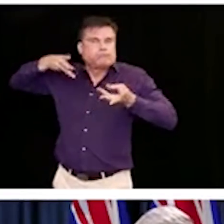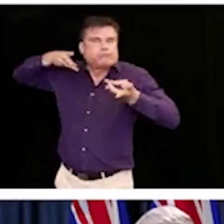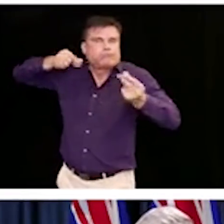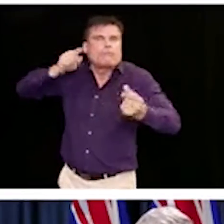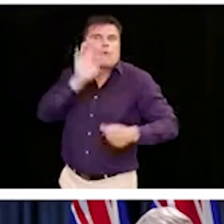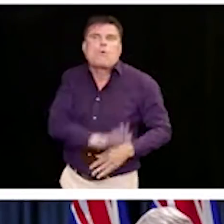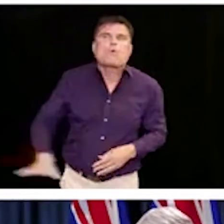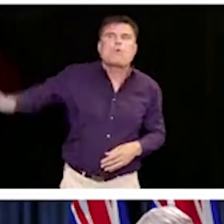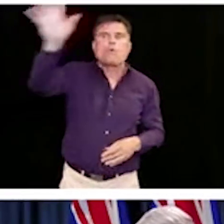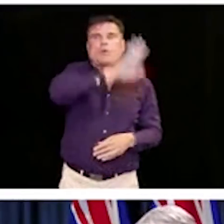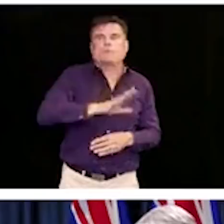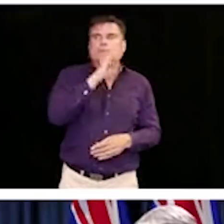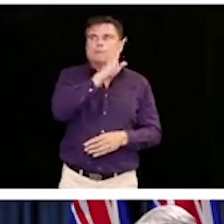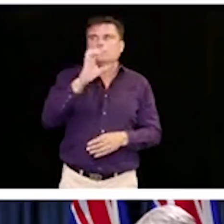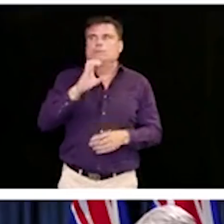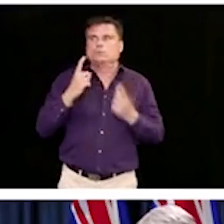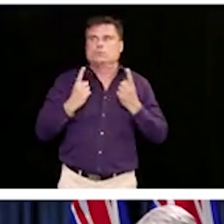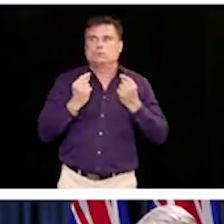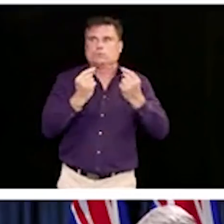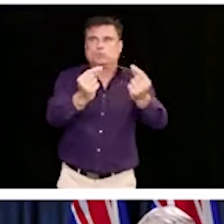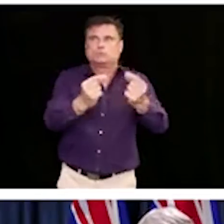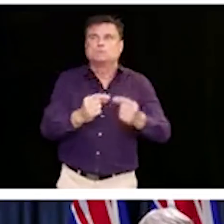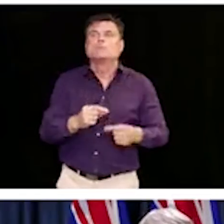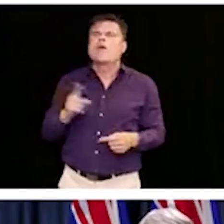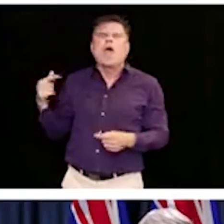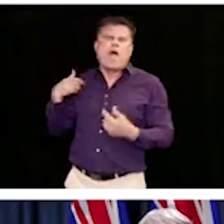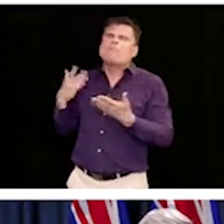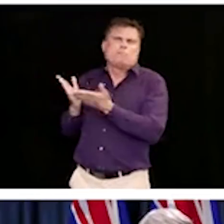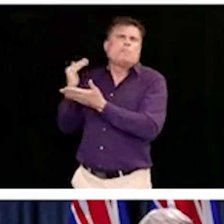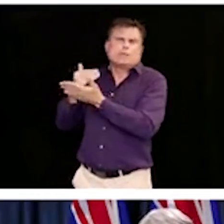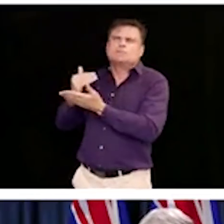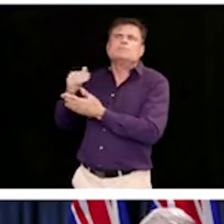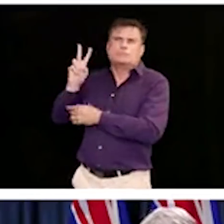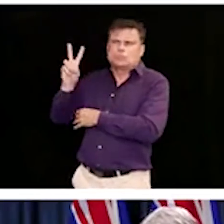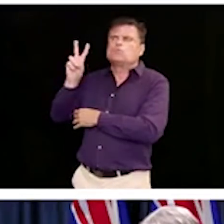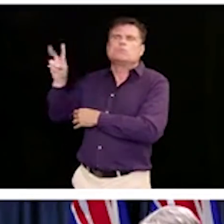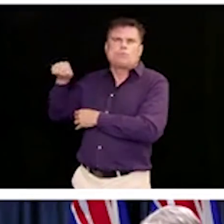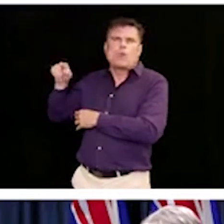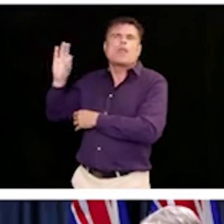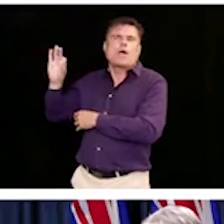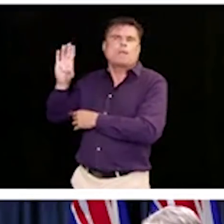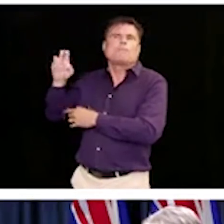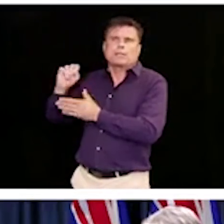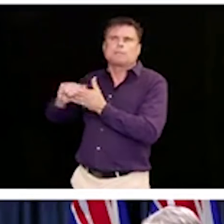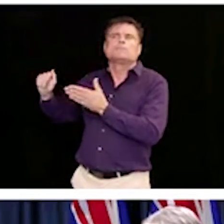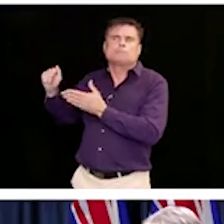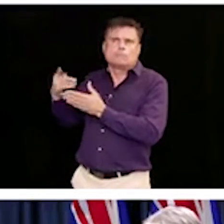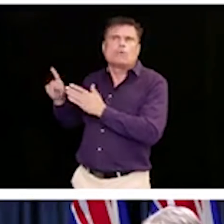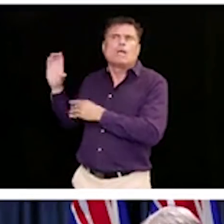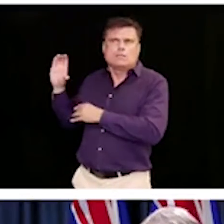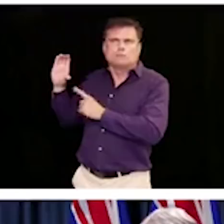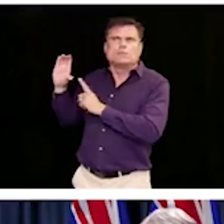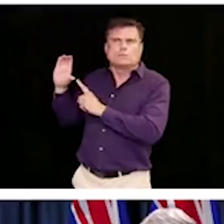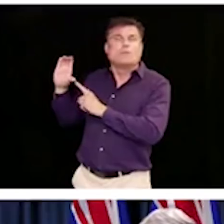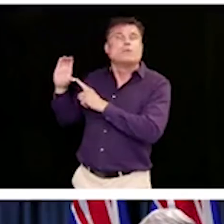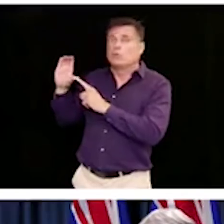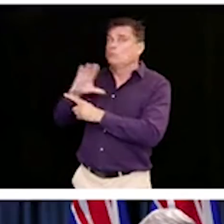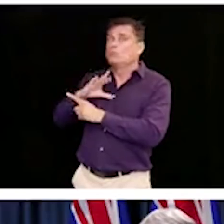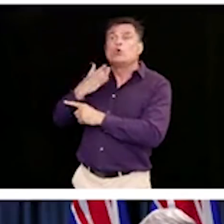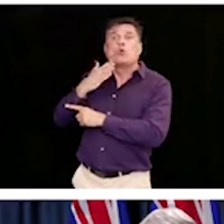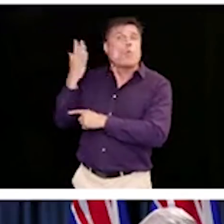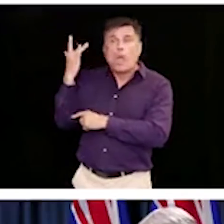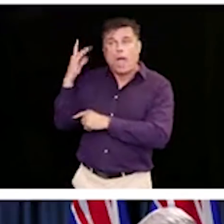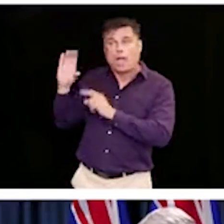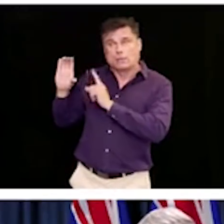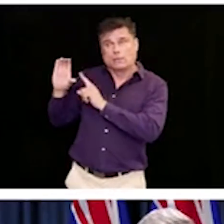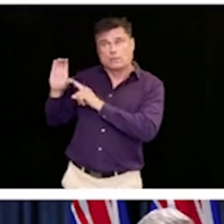years in our 3-year fiscal plan. And this, of course, was built in our February budget. And this is going to serve us very well because it really